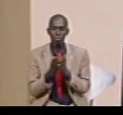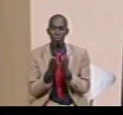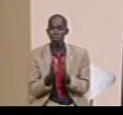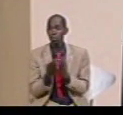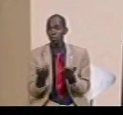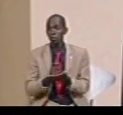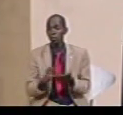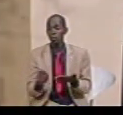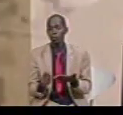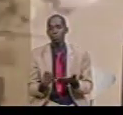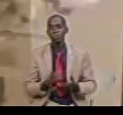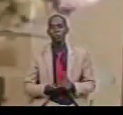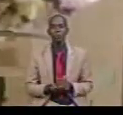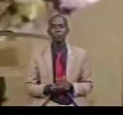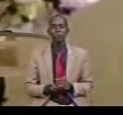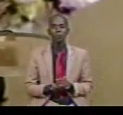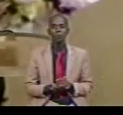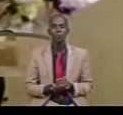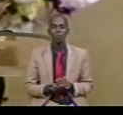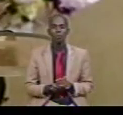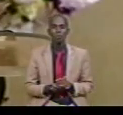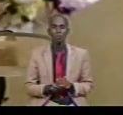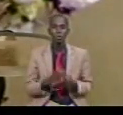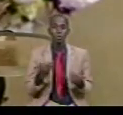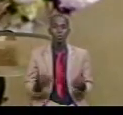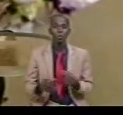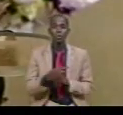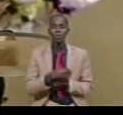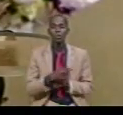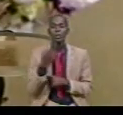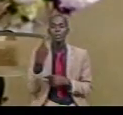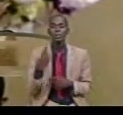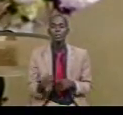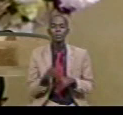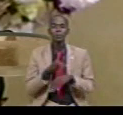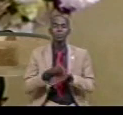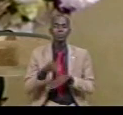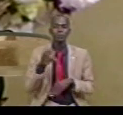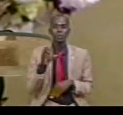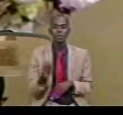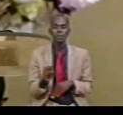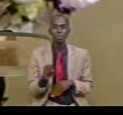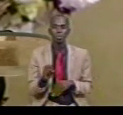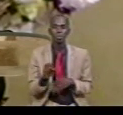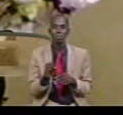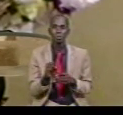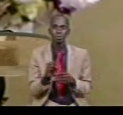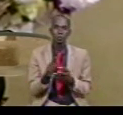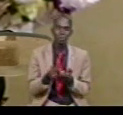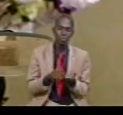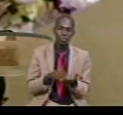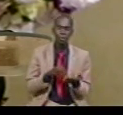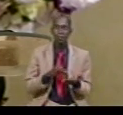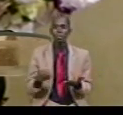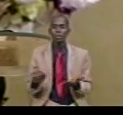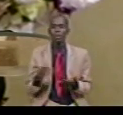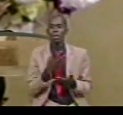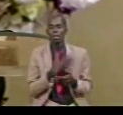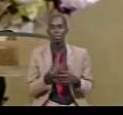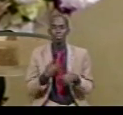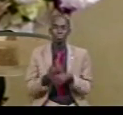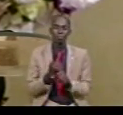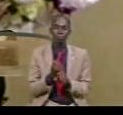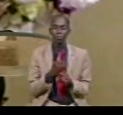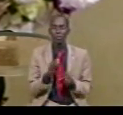our patrons. Today, the ministry's printing and publishing company, the